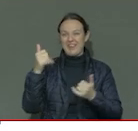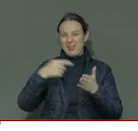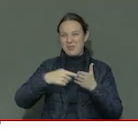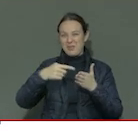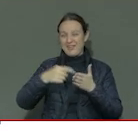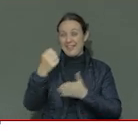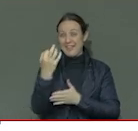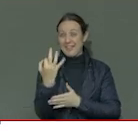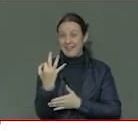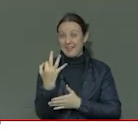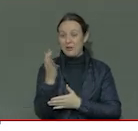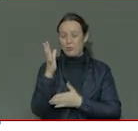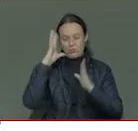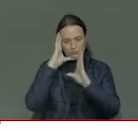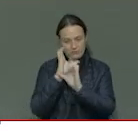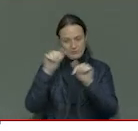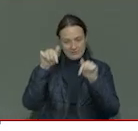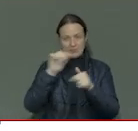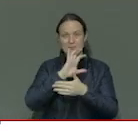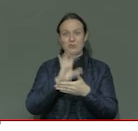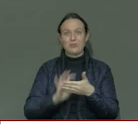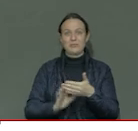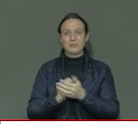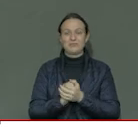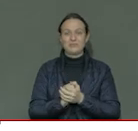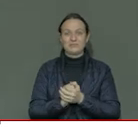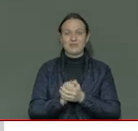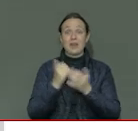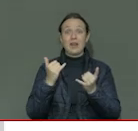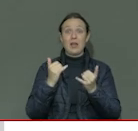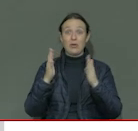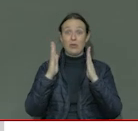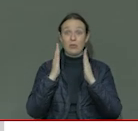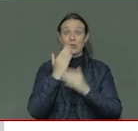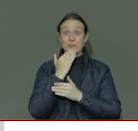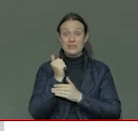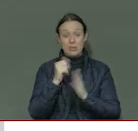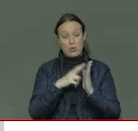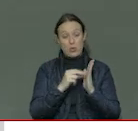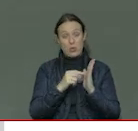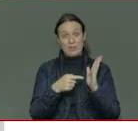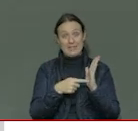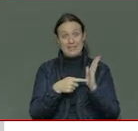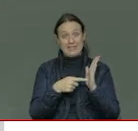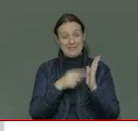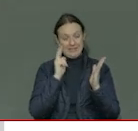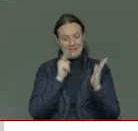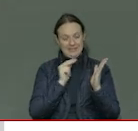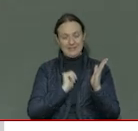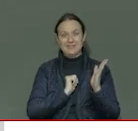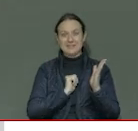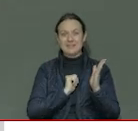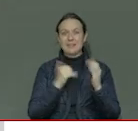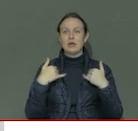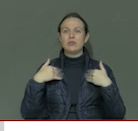weeks, we're just going to focus on Life of Pi. All right, so turn your attention to our notes. We're going to start with